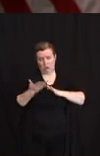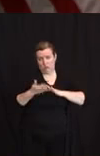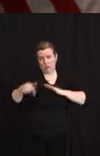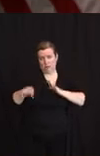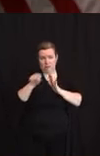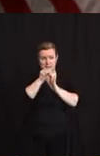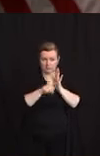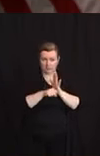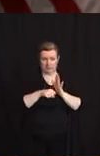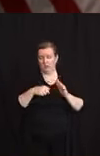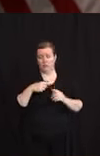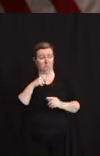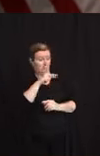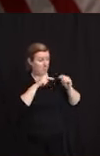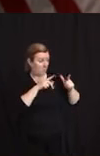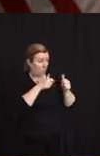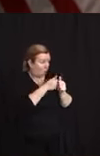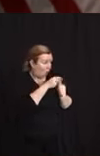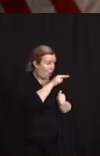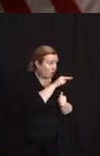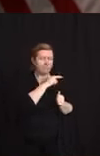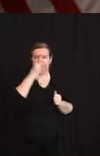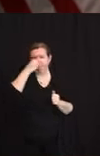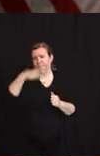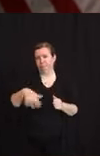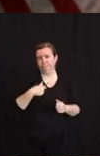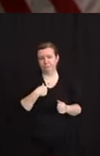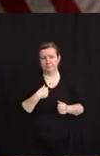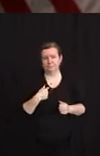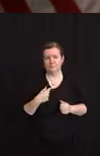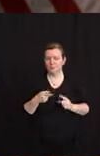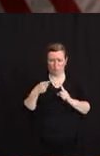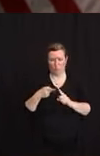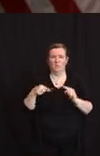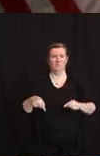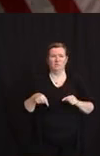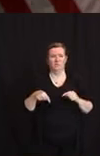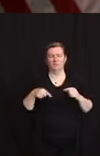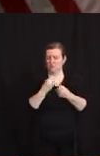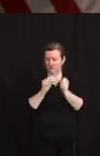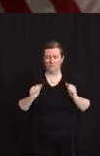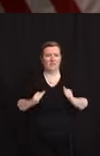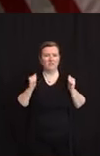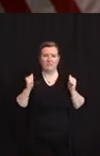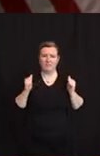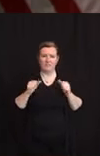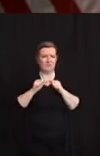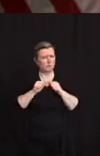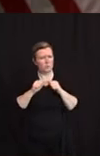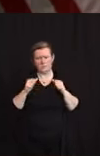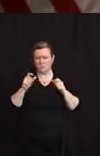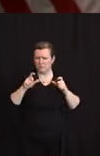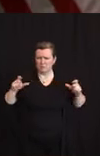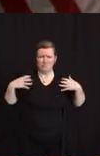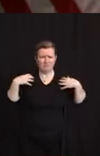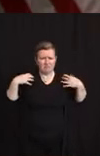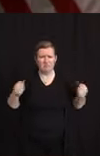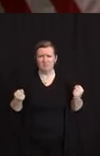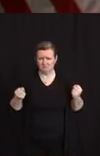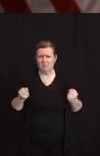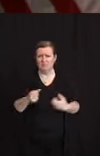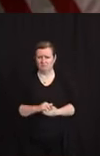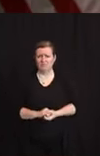of our lives trying to save lives and keep people healthy. It's gratifying, I think, that folks, it looks like, again,